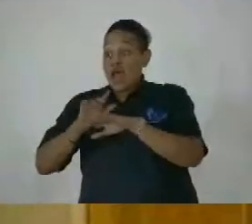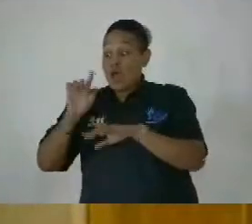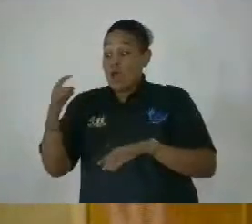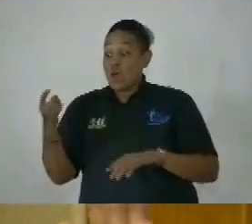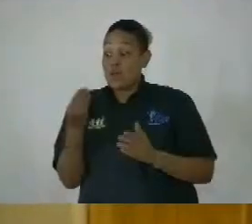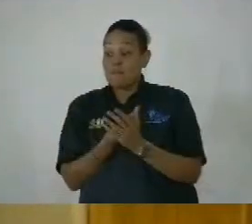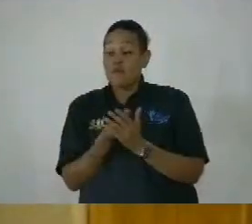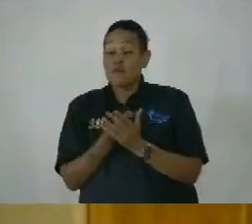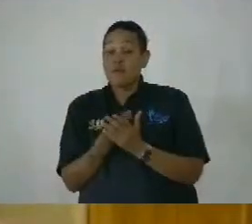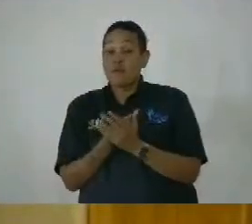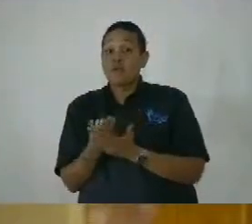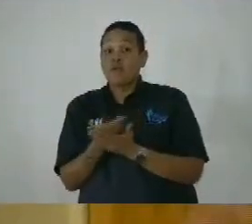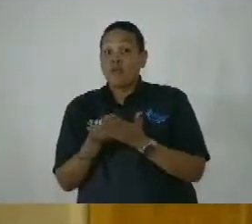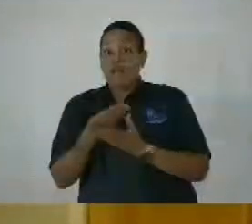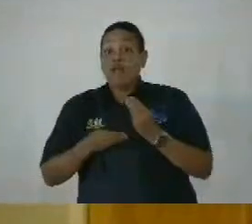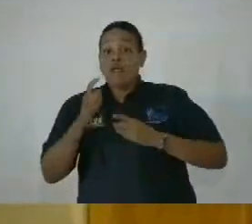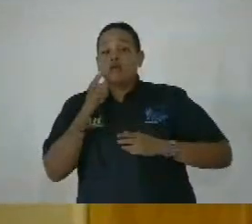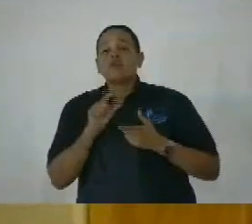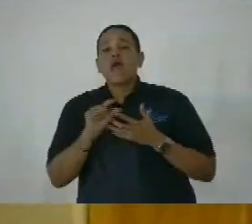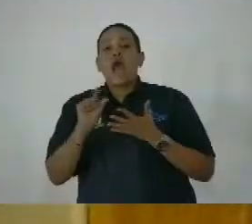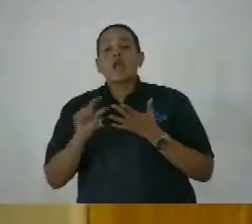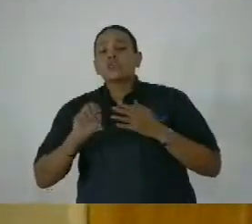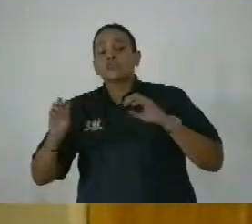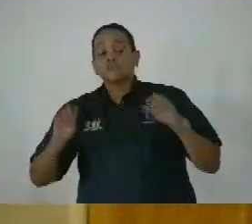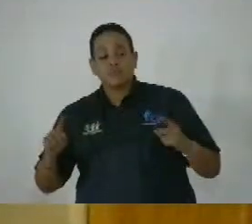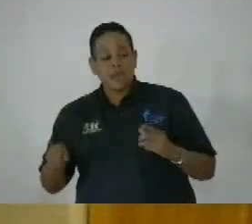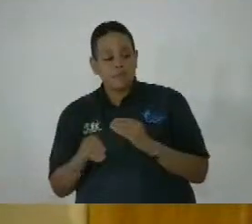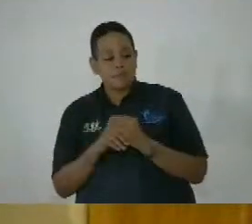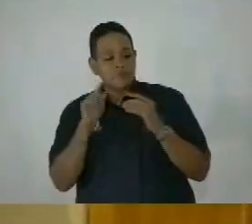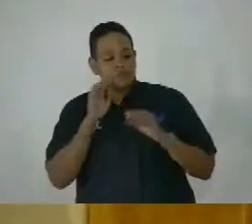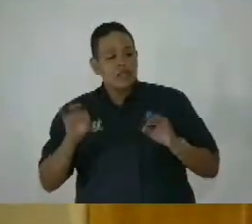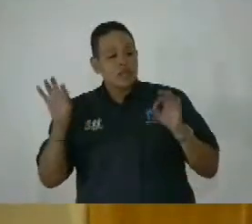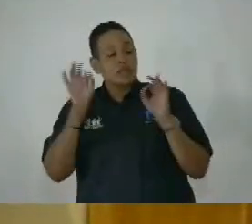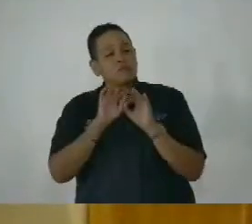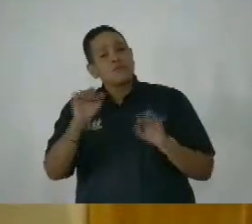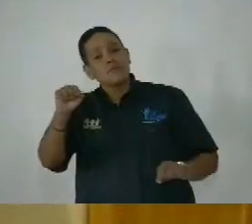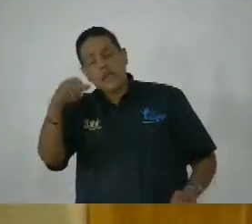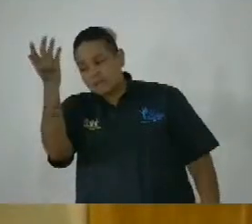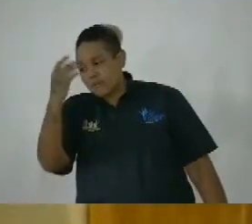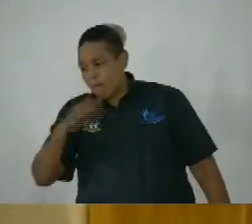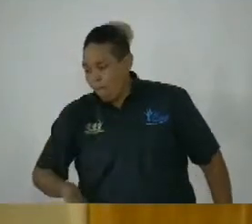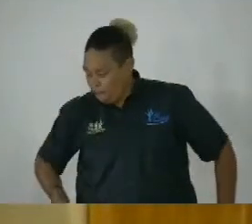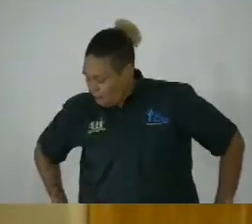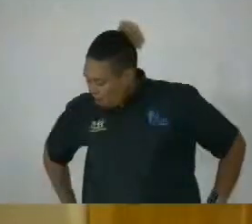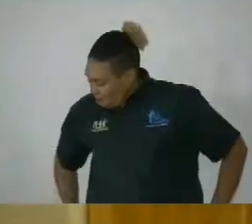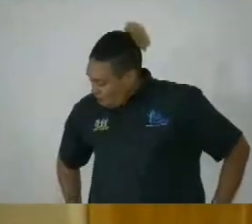capital budgets, we have made recurring allocations. And this is important, Madam Speaker.